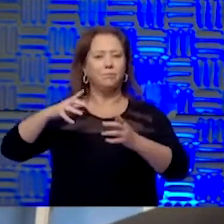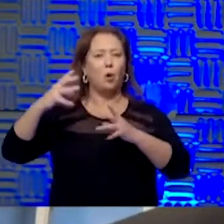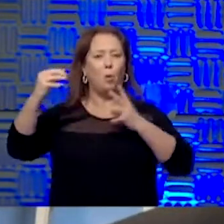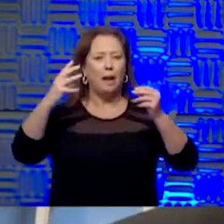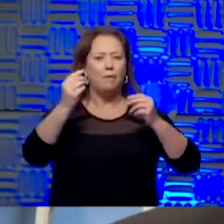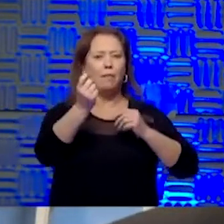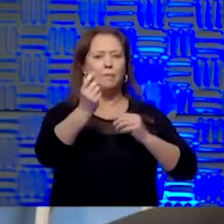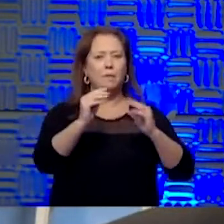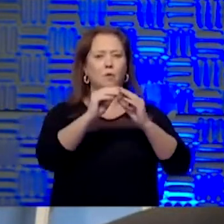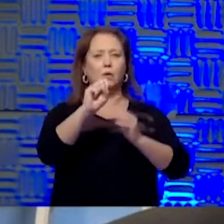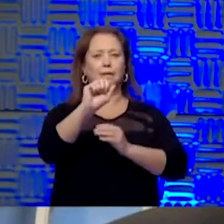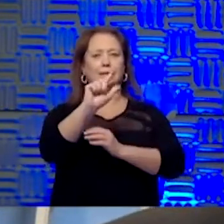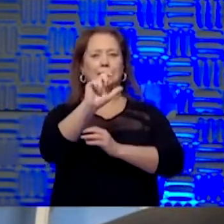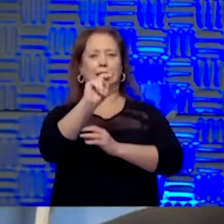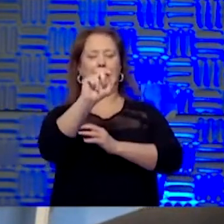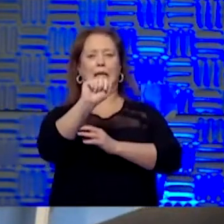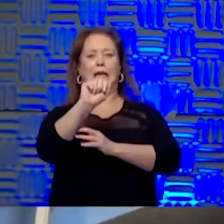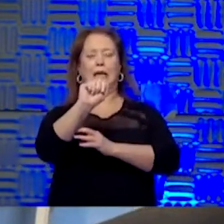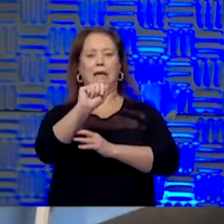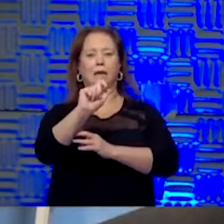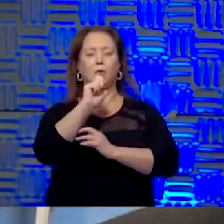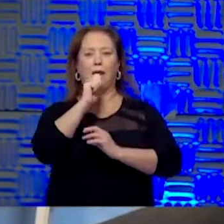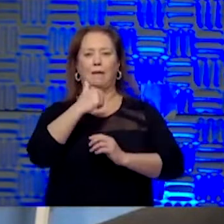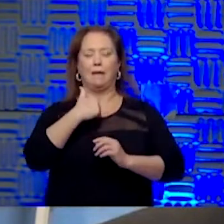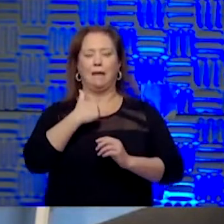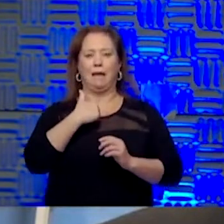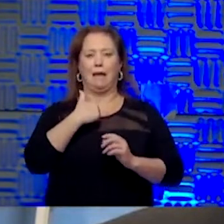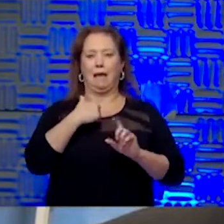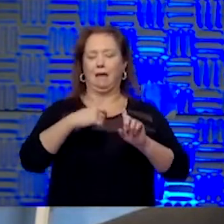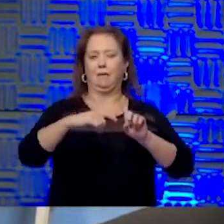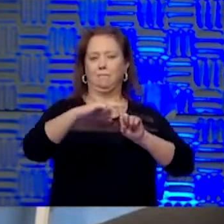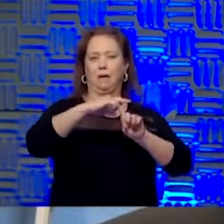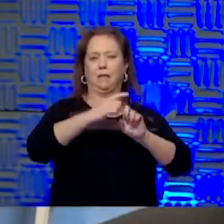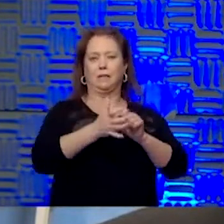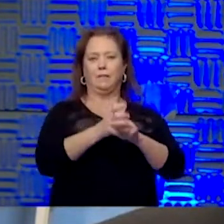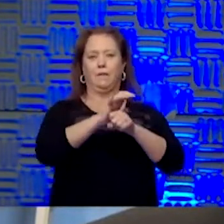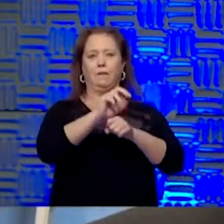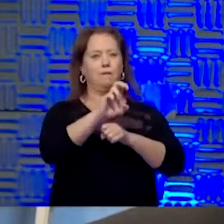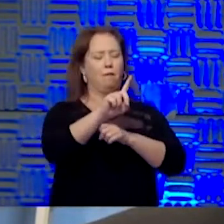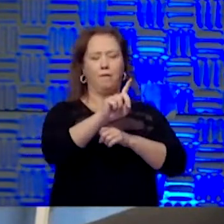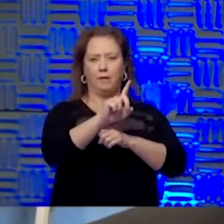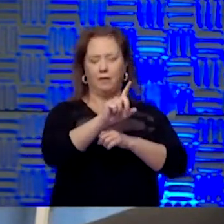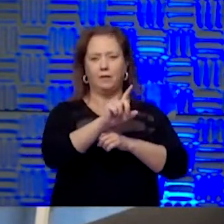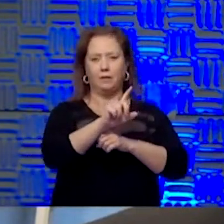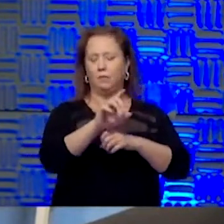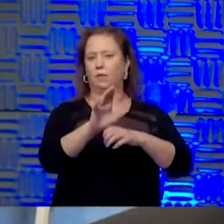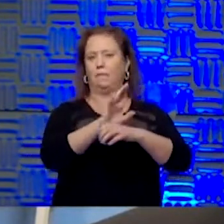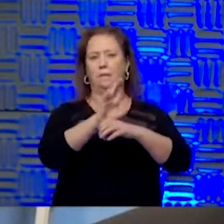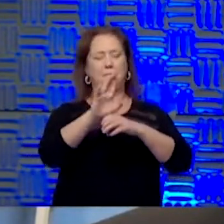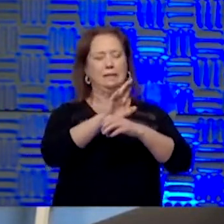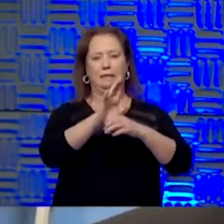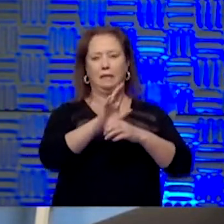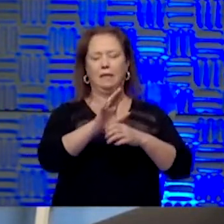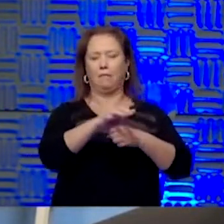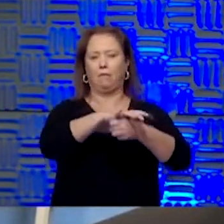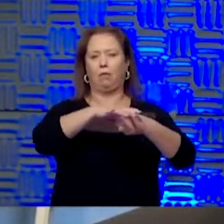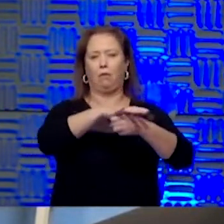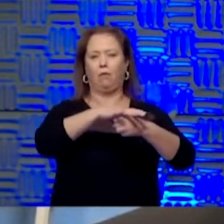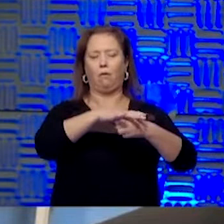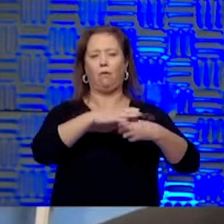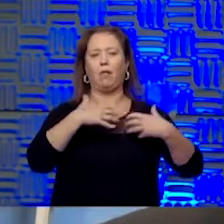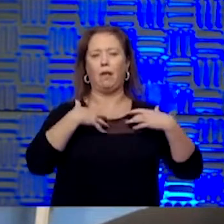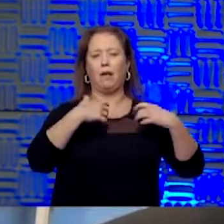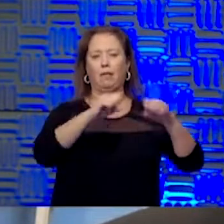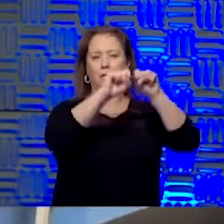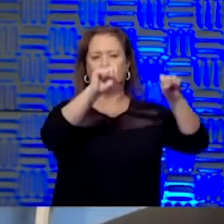in Salina. We haven't had as large number of positive COVID cases and are as busy at the local health center as some